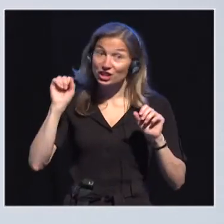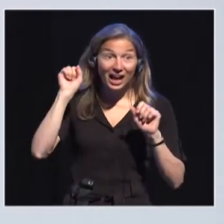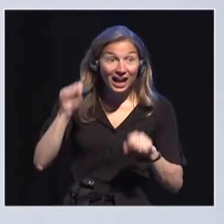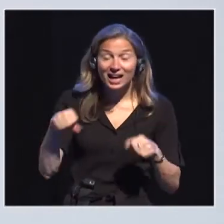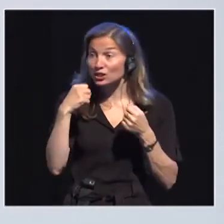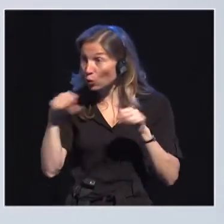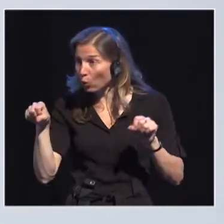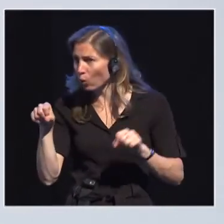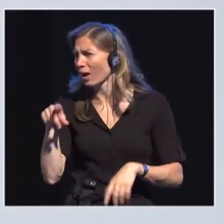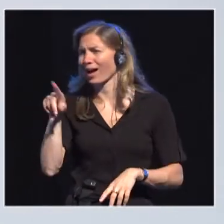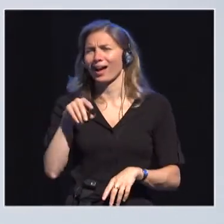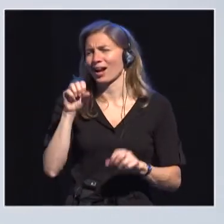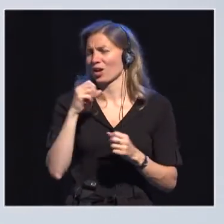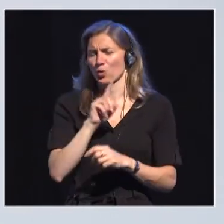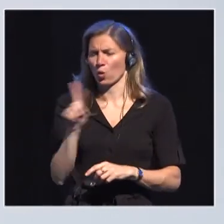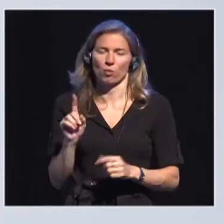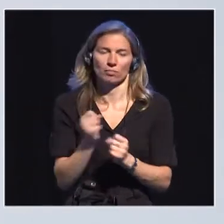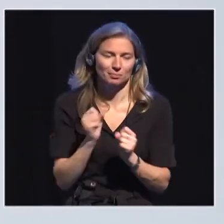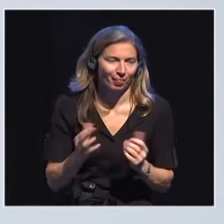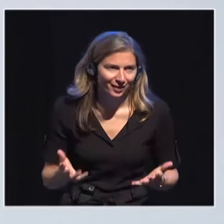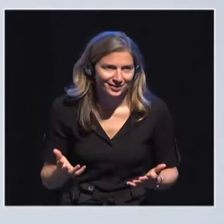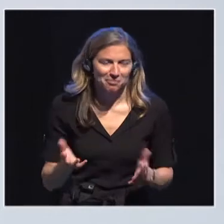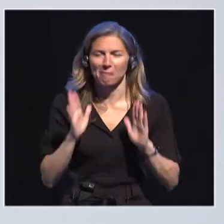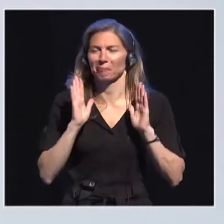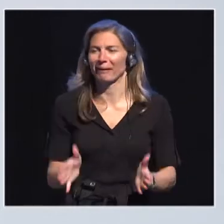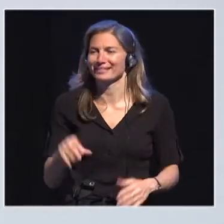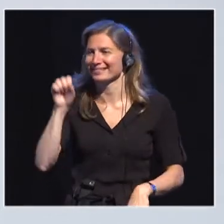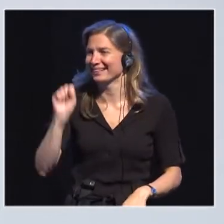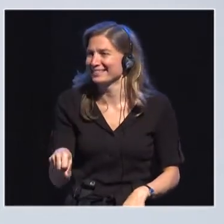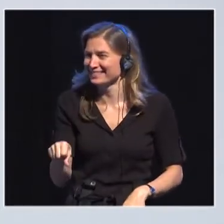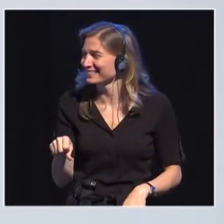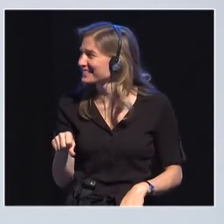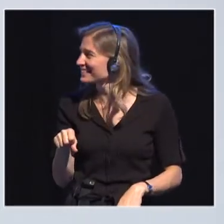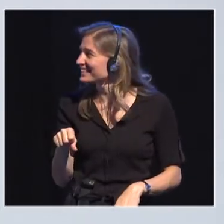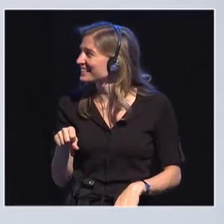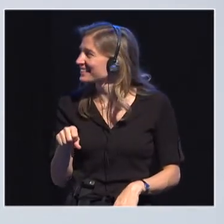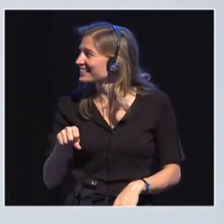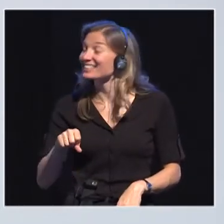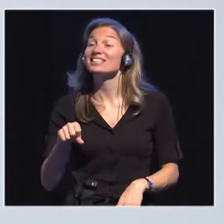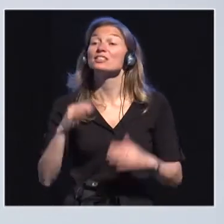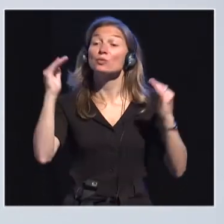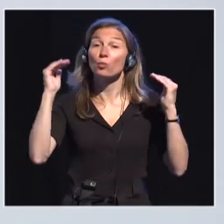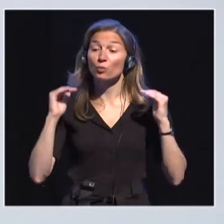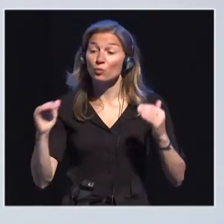anyone to answer no. So once you get to vote A2,